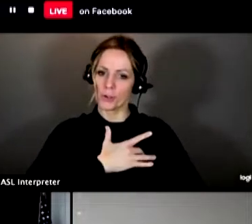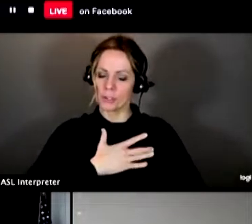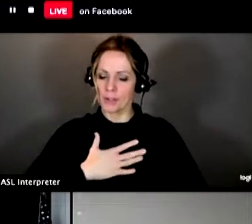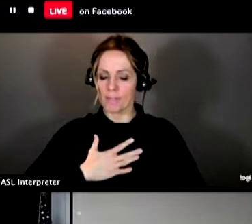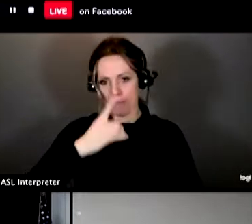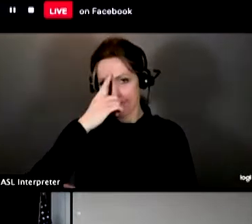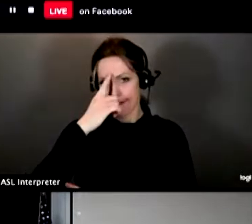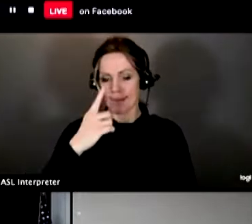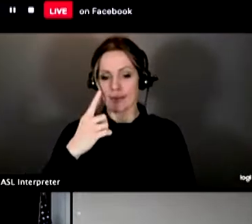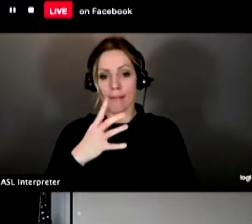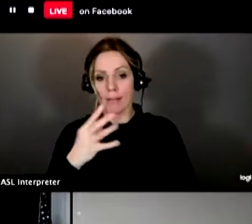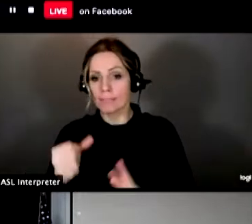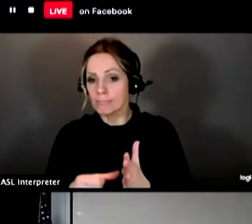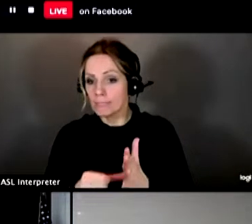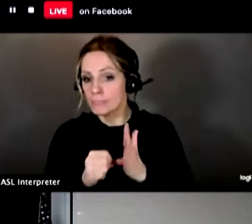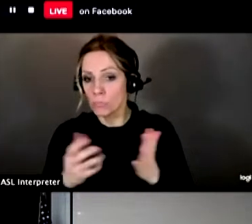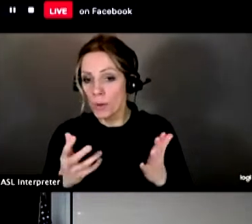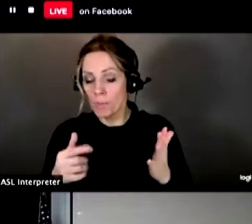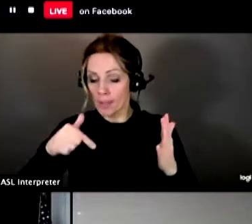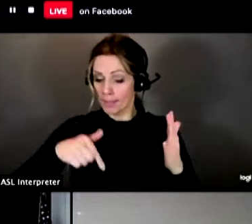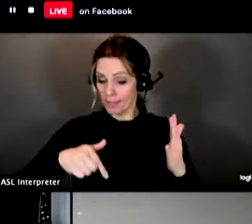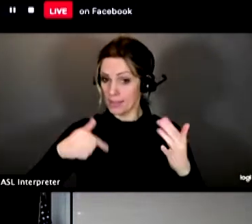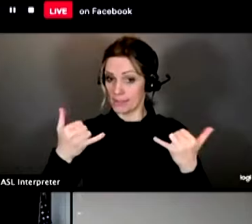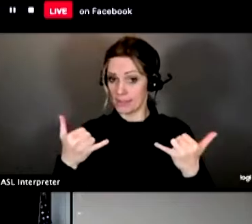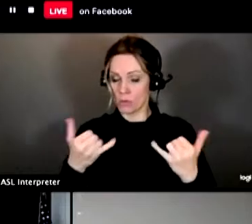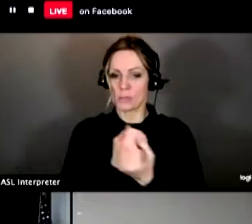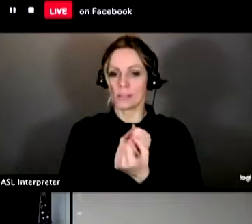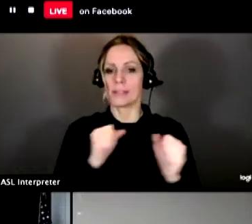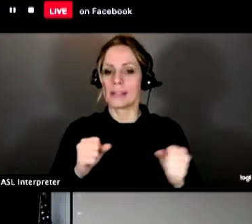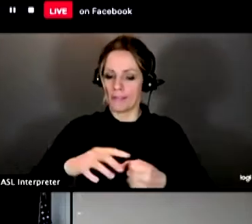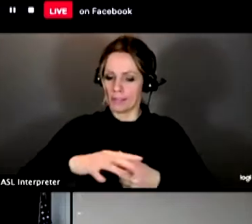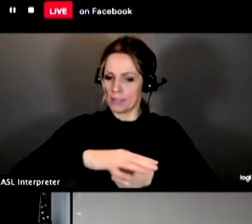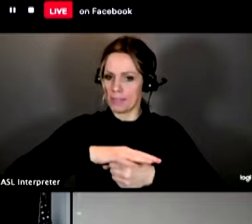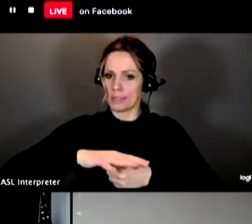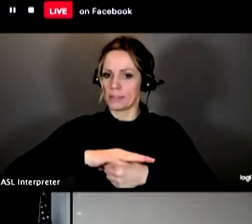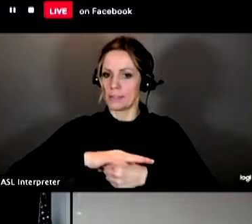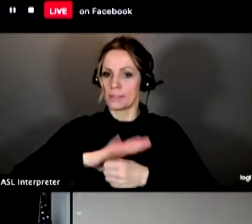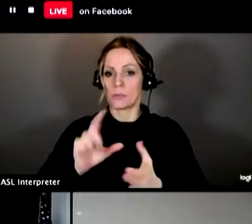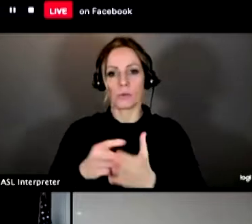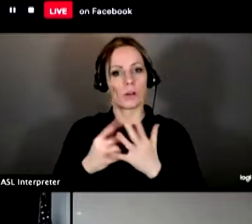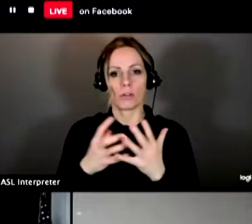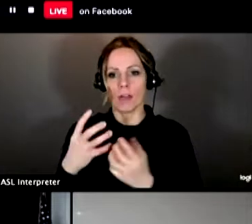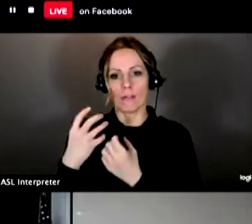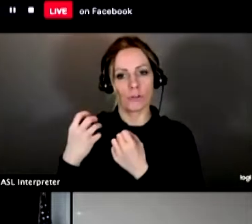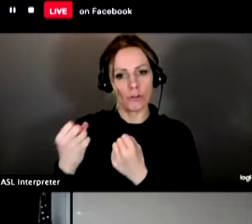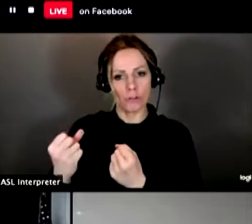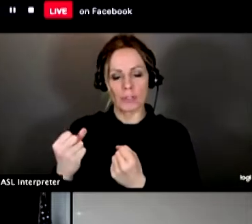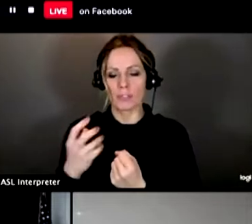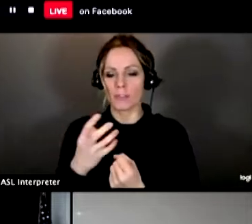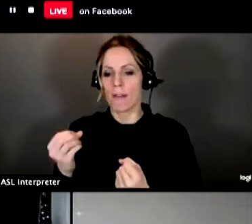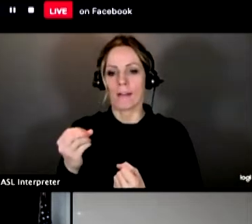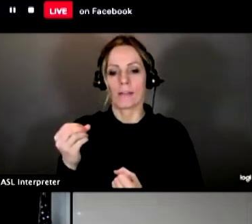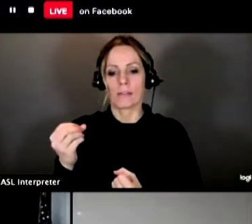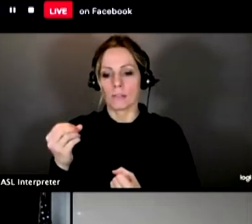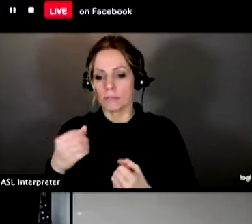space, and it takes a lot of courage and vulnerability to come to this conversation as the